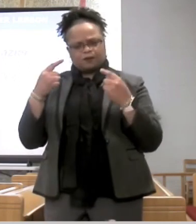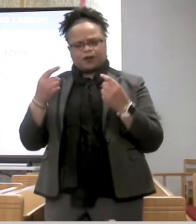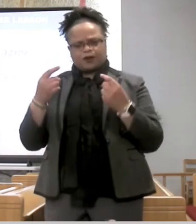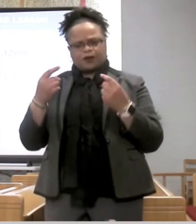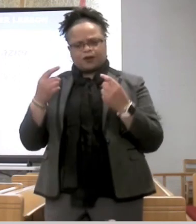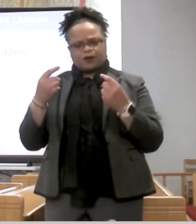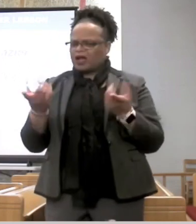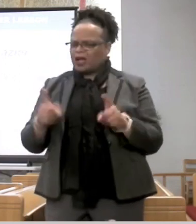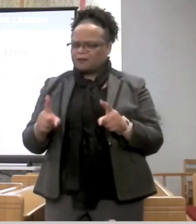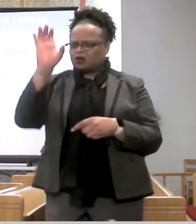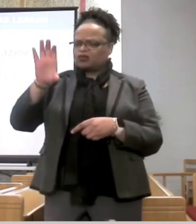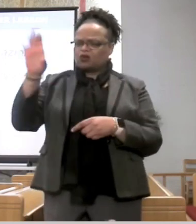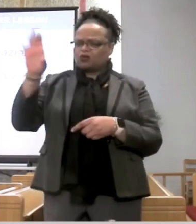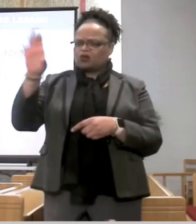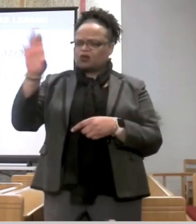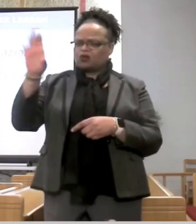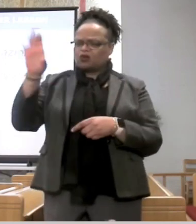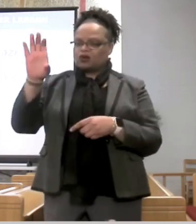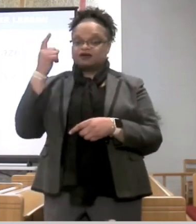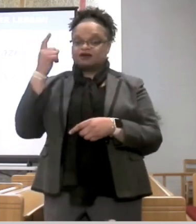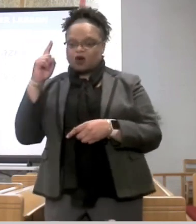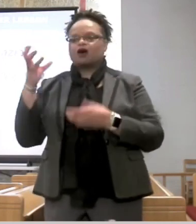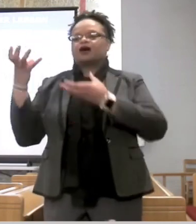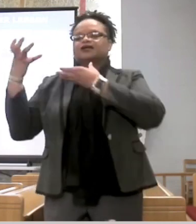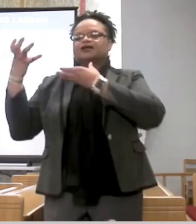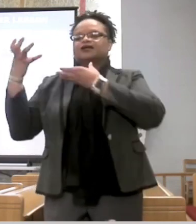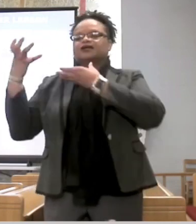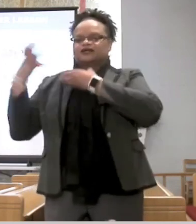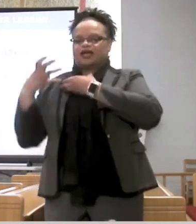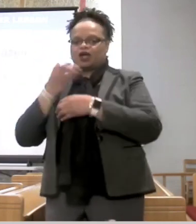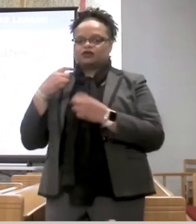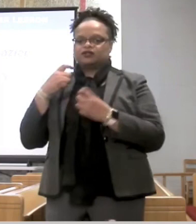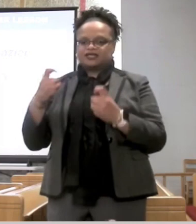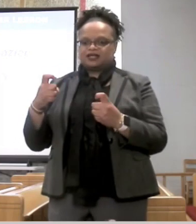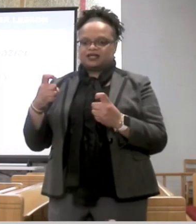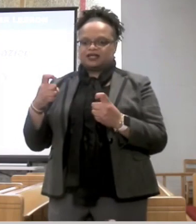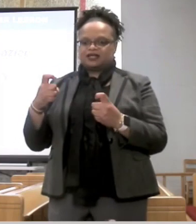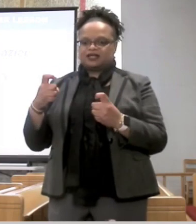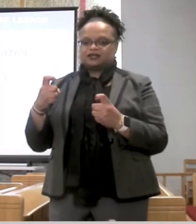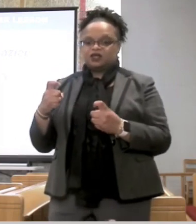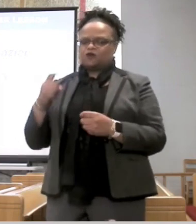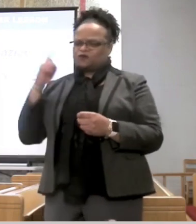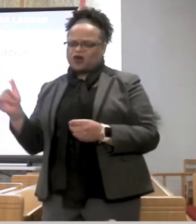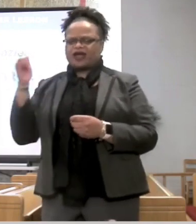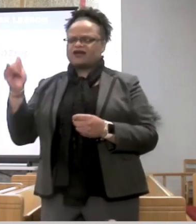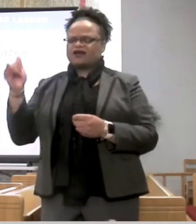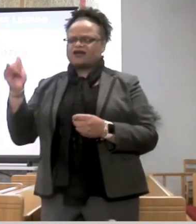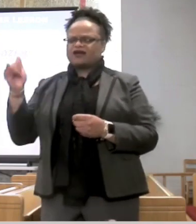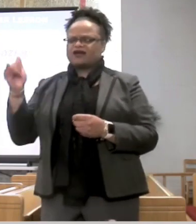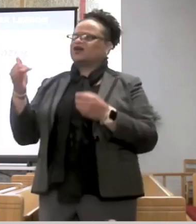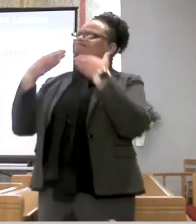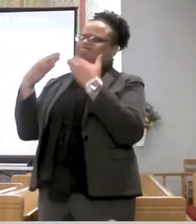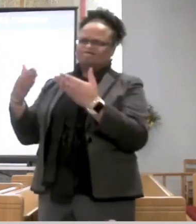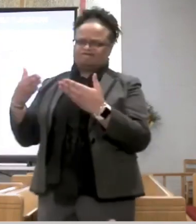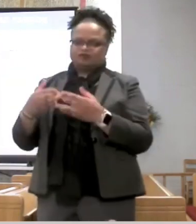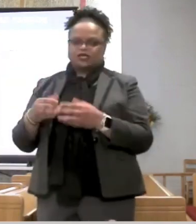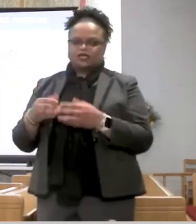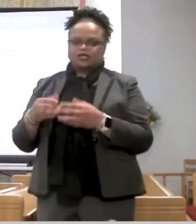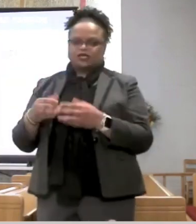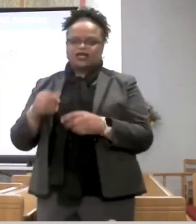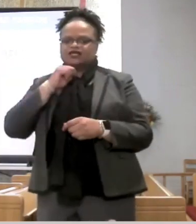what took place on the cross was there to bear our sins. And we should stay forever in that state of thanksgiving. It should not